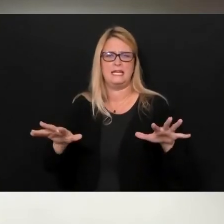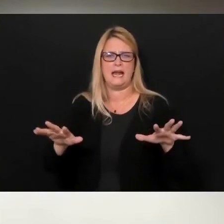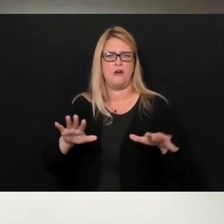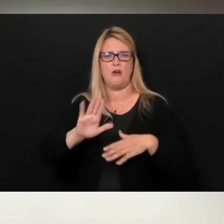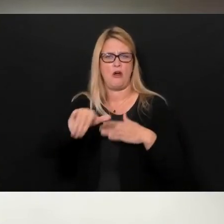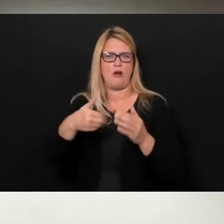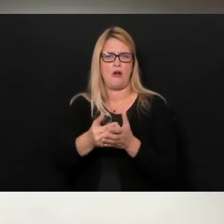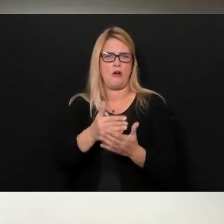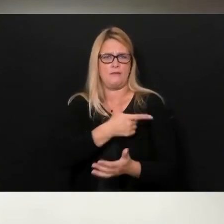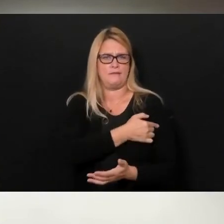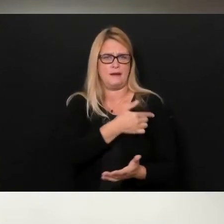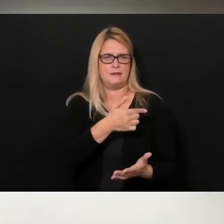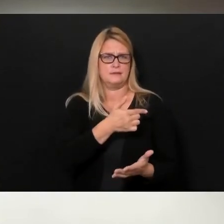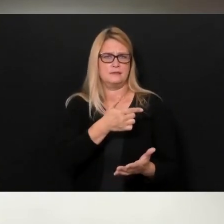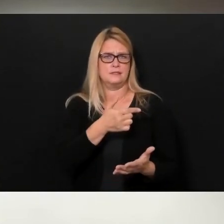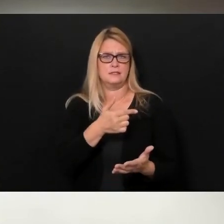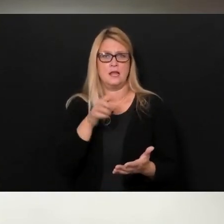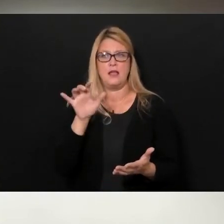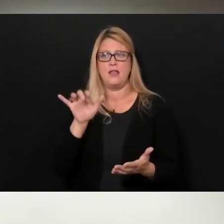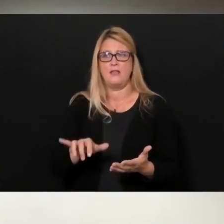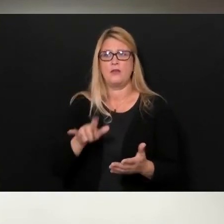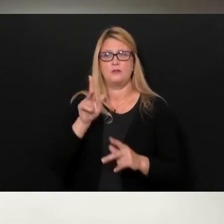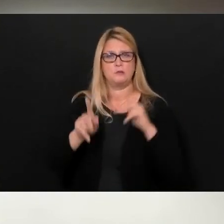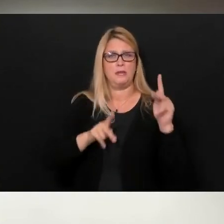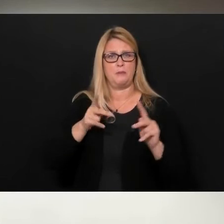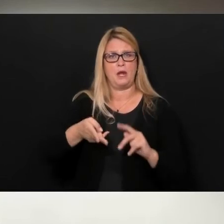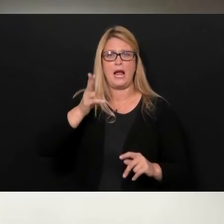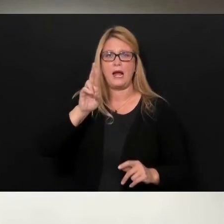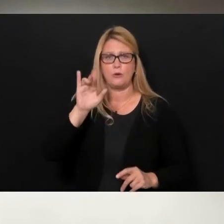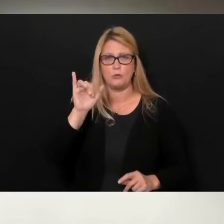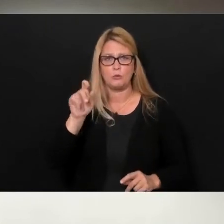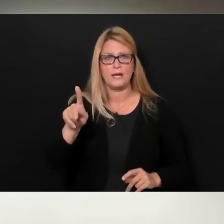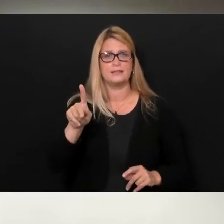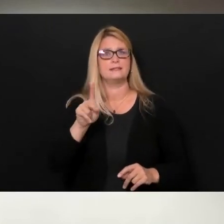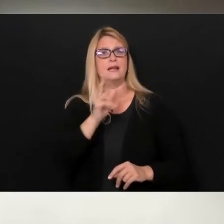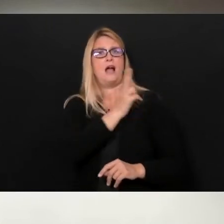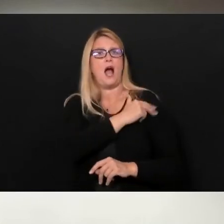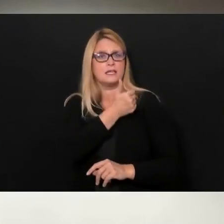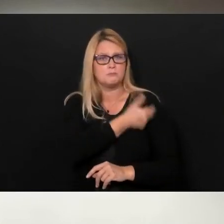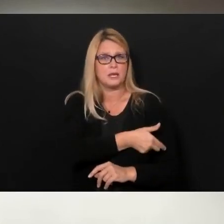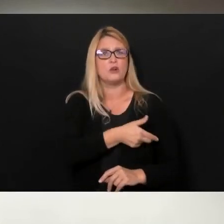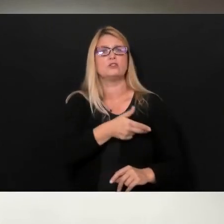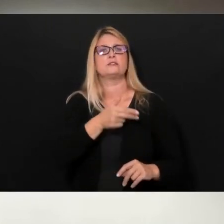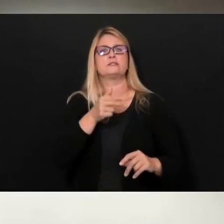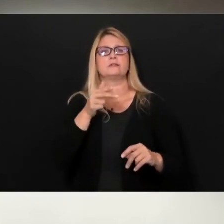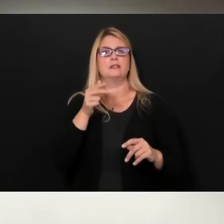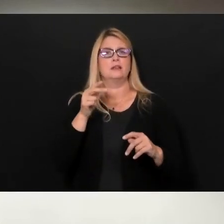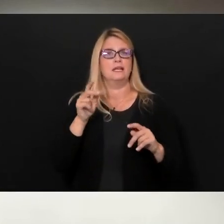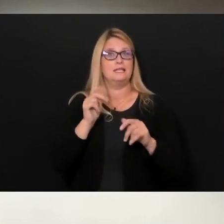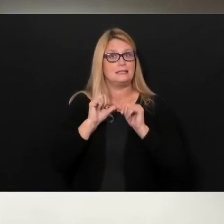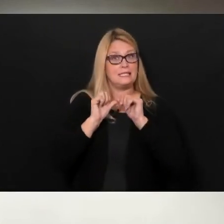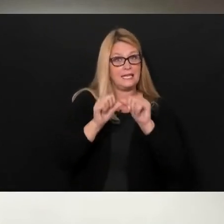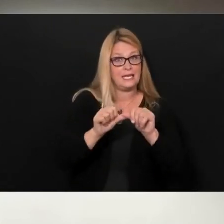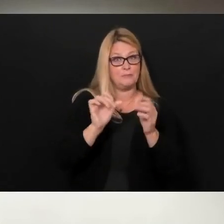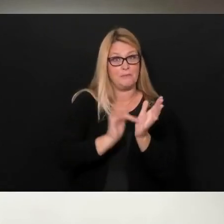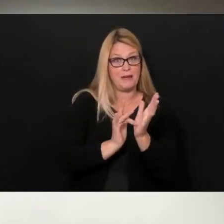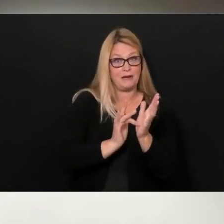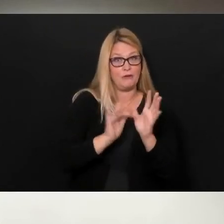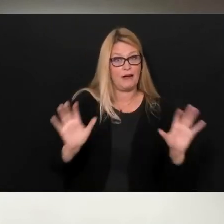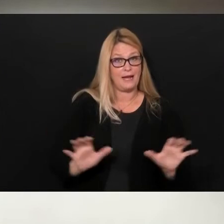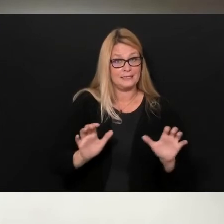out, those acute care requirements, keep hospitals and key medical activities going, as well